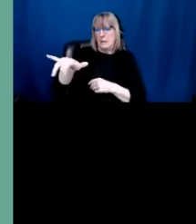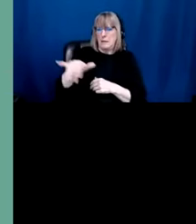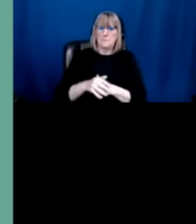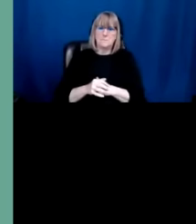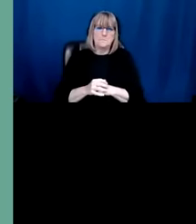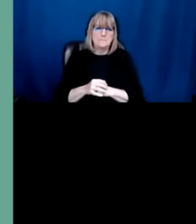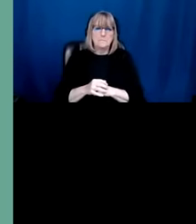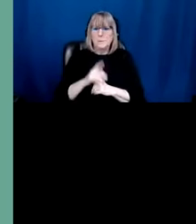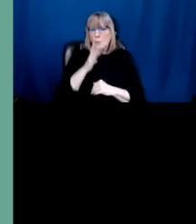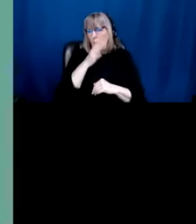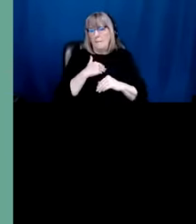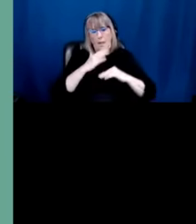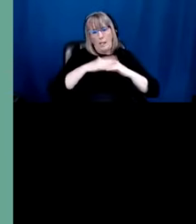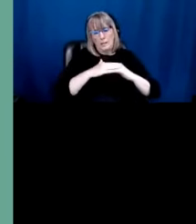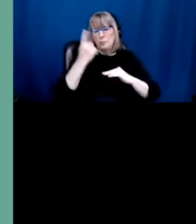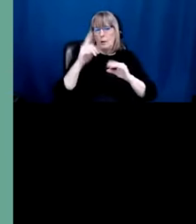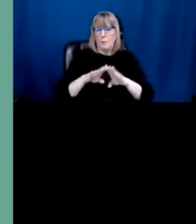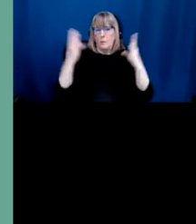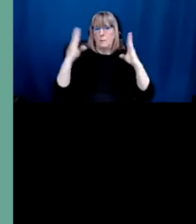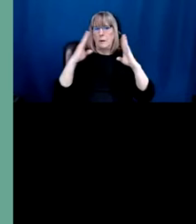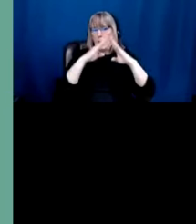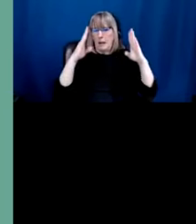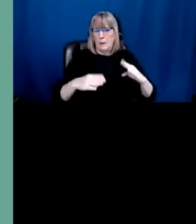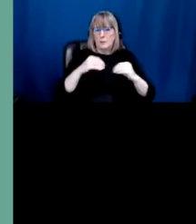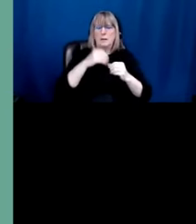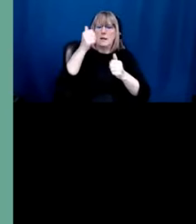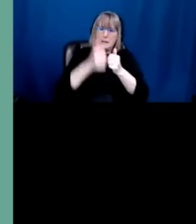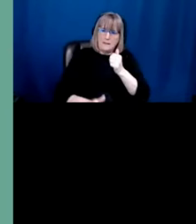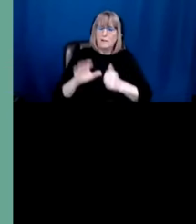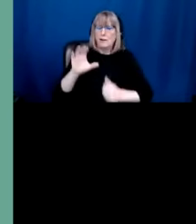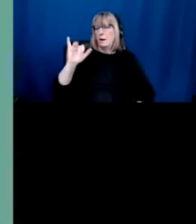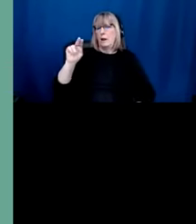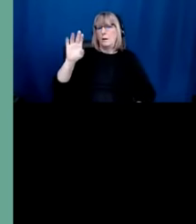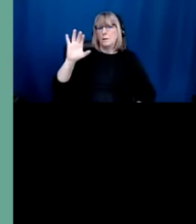We'll have at least one open house in every council district.